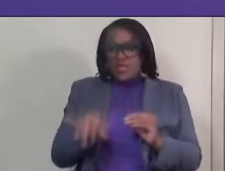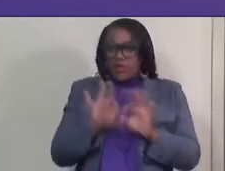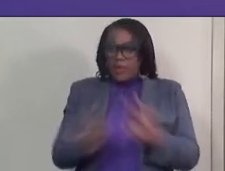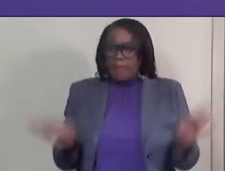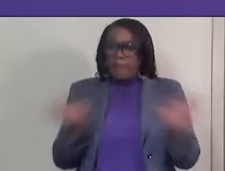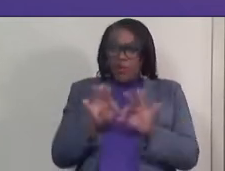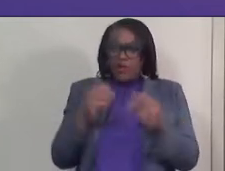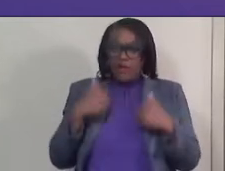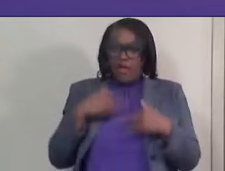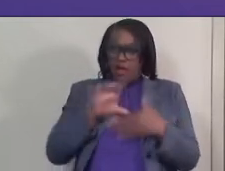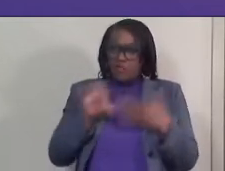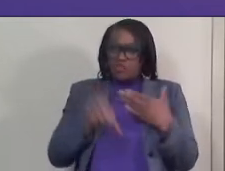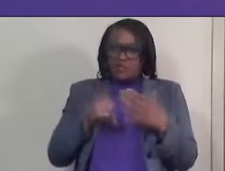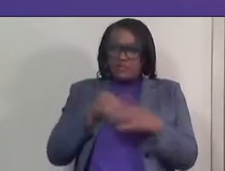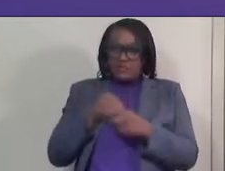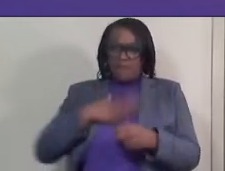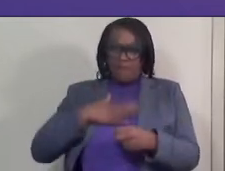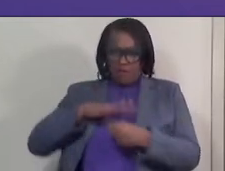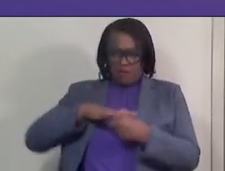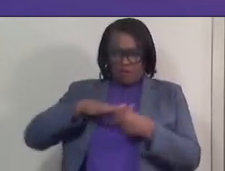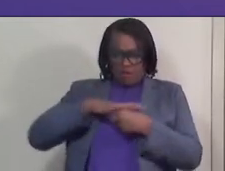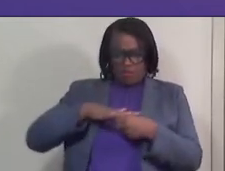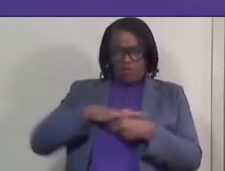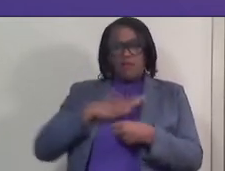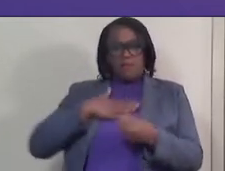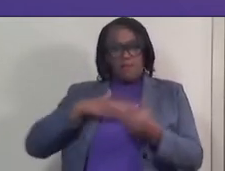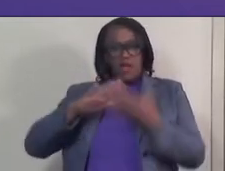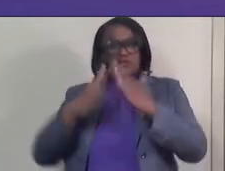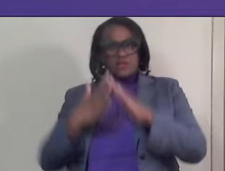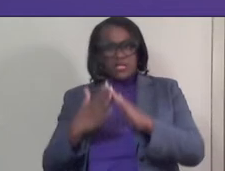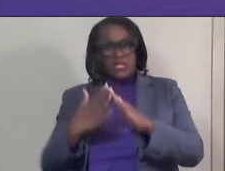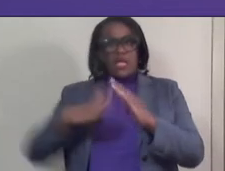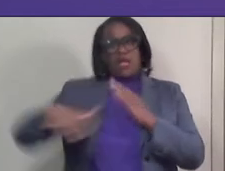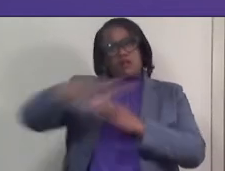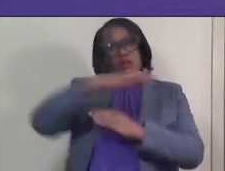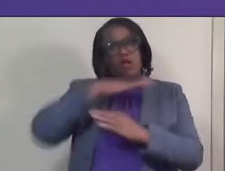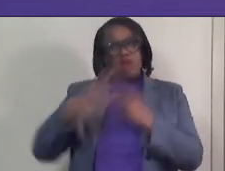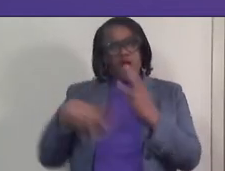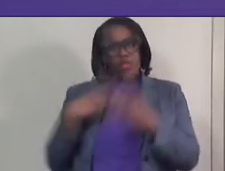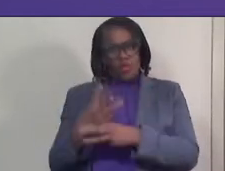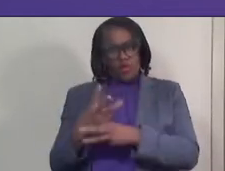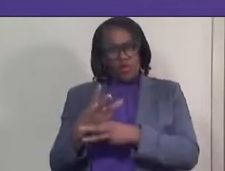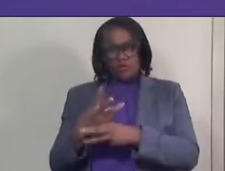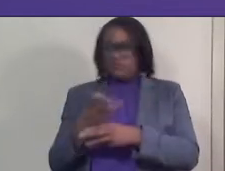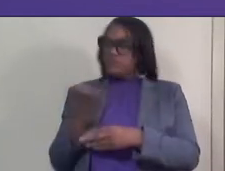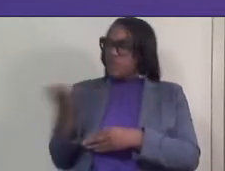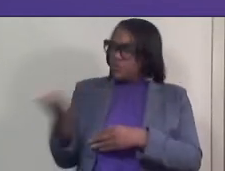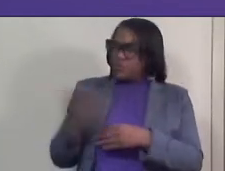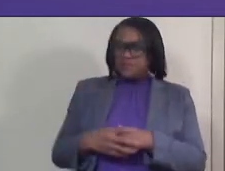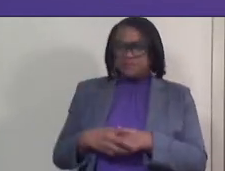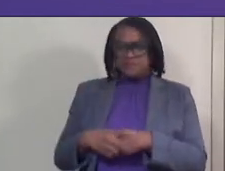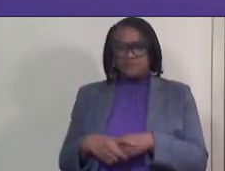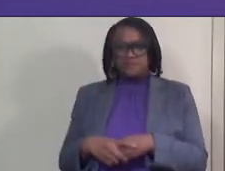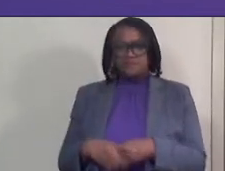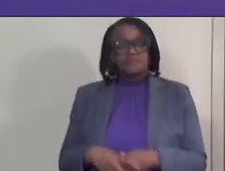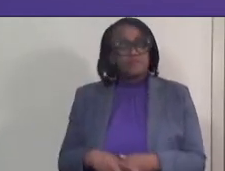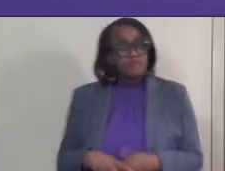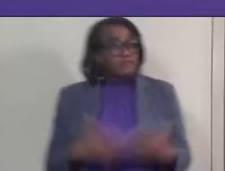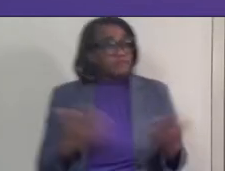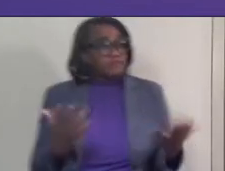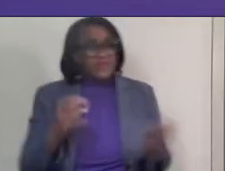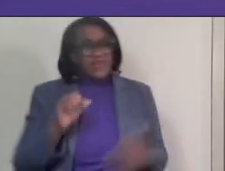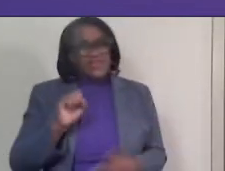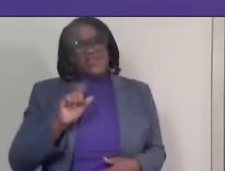in my neighborhood, in my city, and around the world. What about you, Jeanine? Hi, Selina. Thank